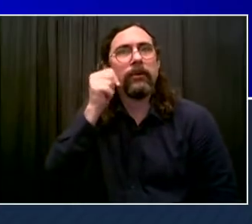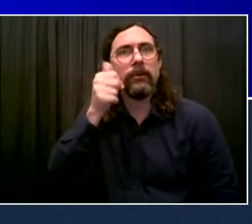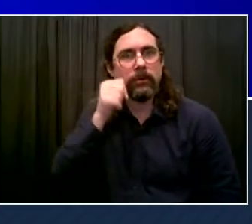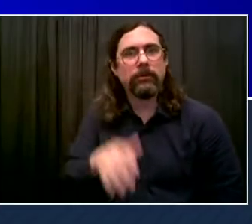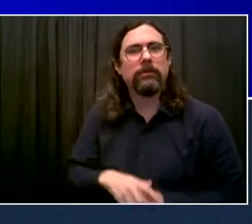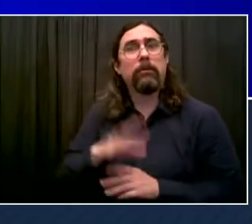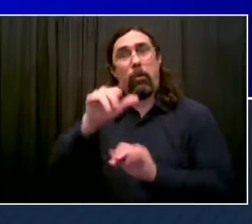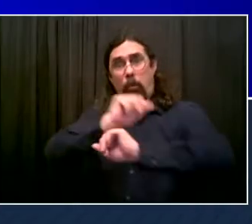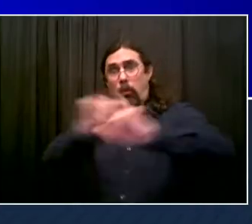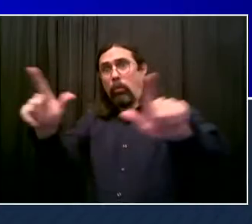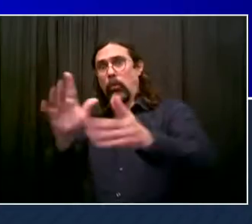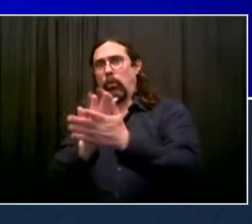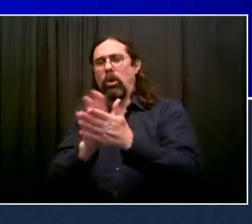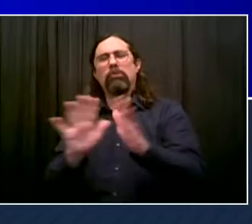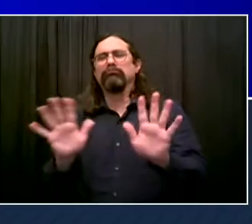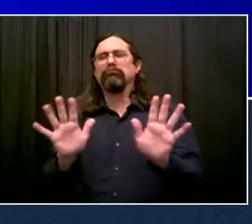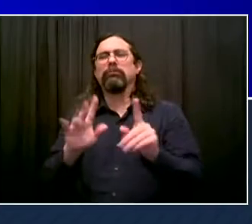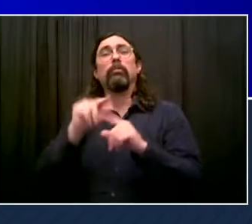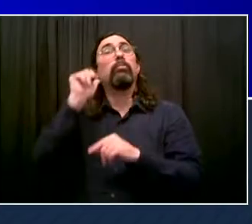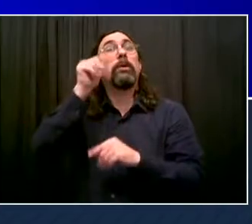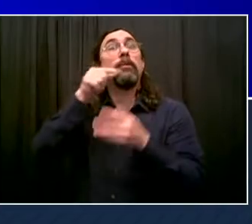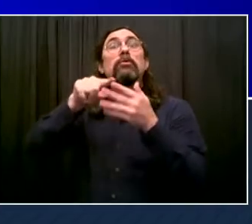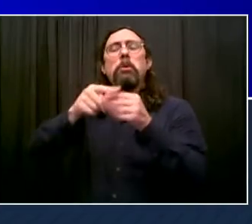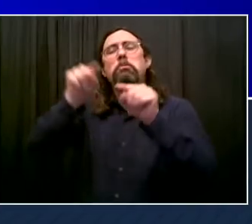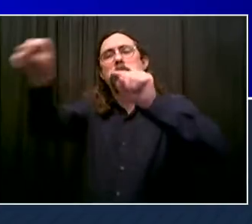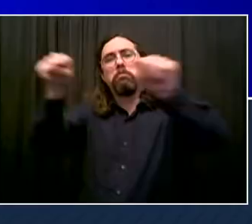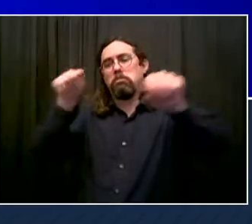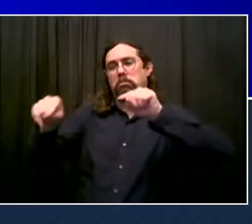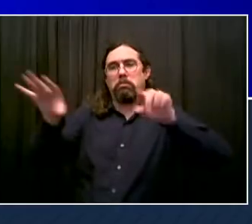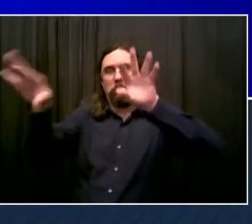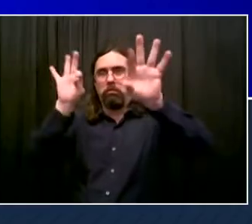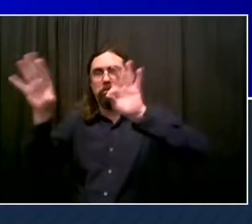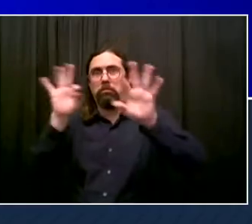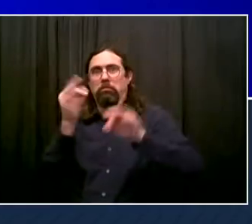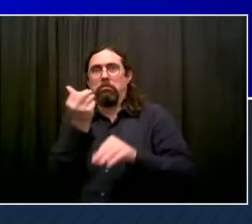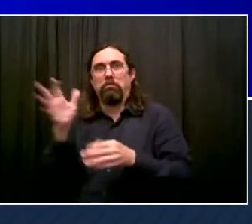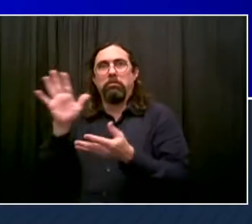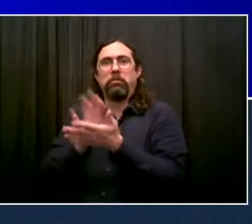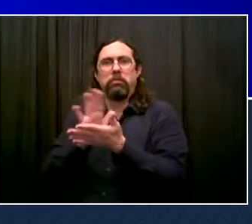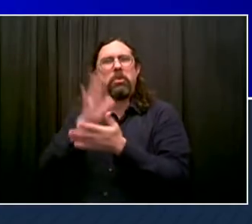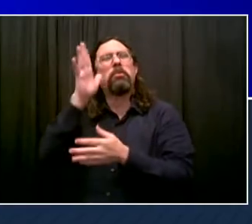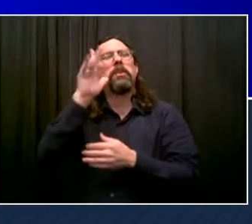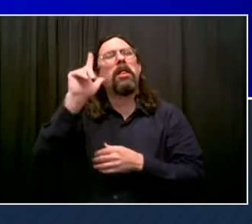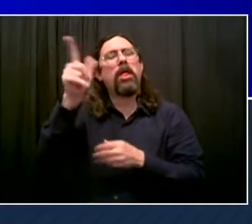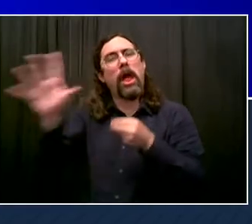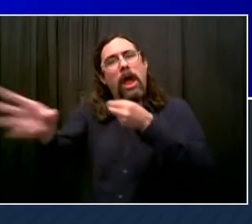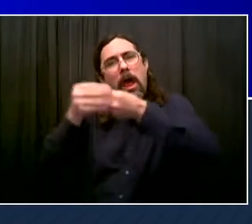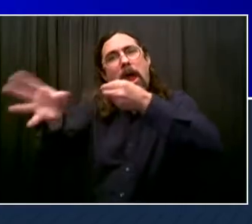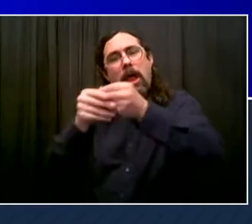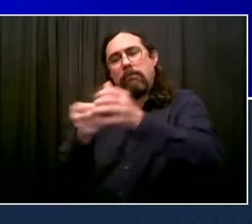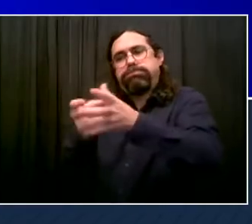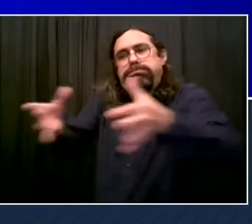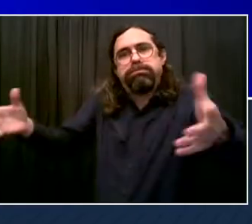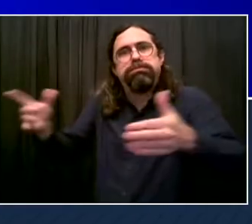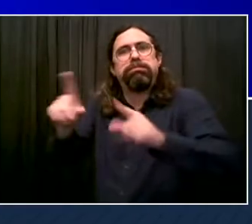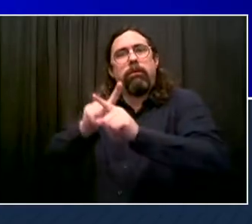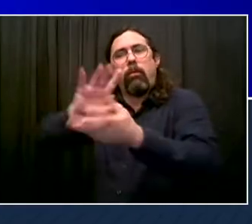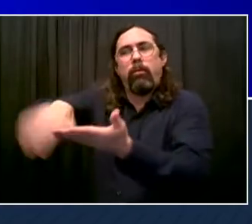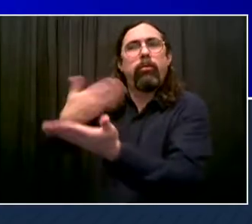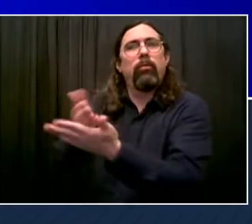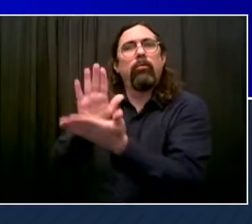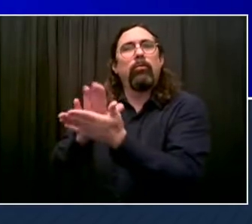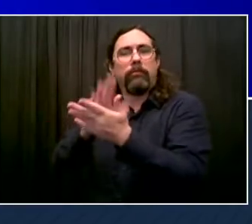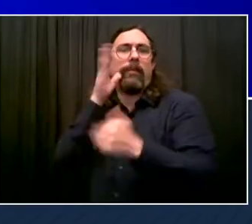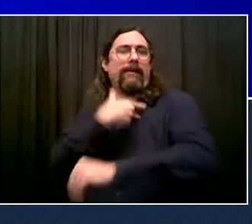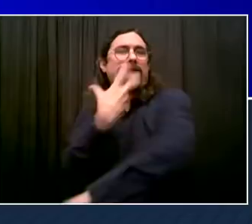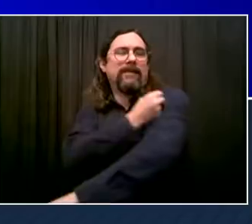it as we go into summer opportunities for young people as well. Now, right now, we're also doing a lot of exciting, interesting things, positive things